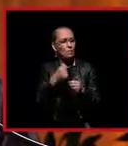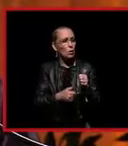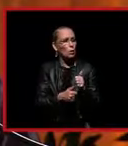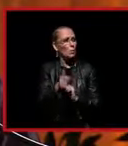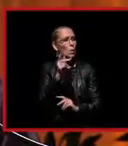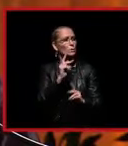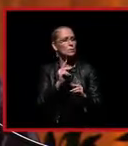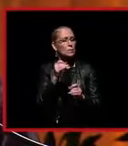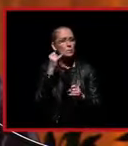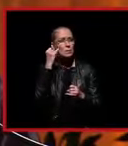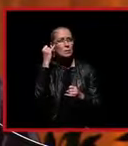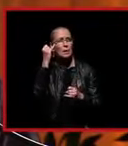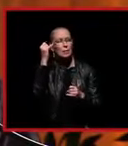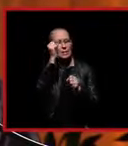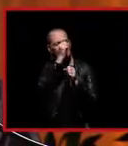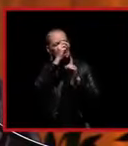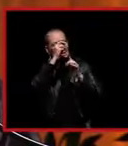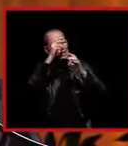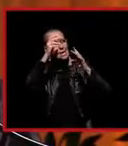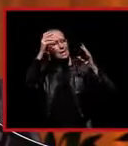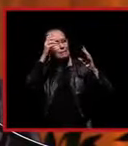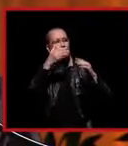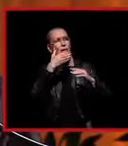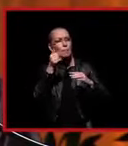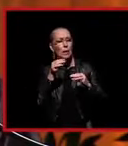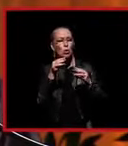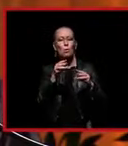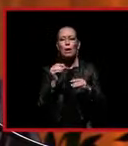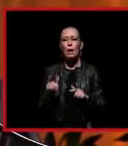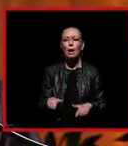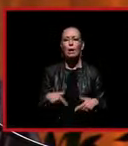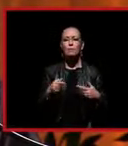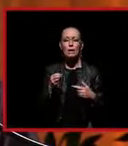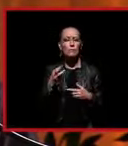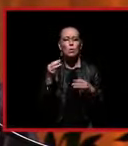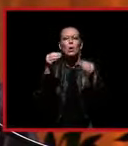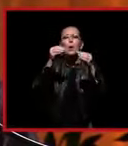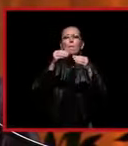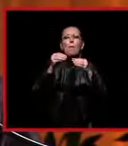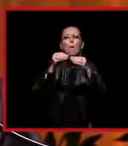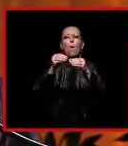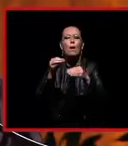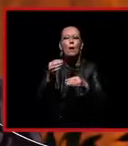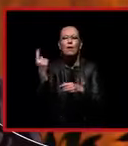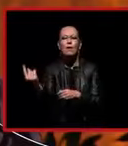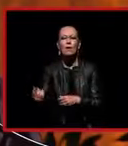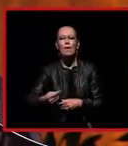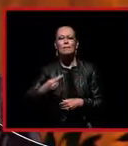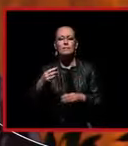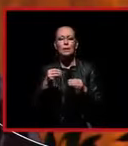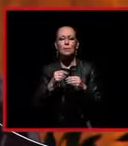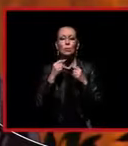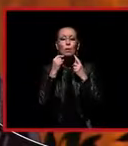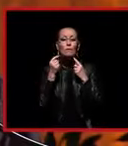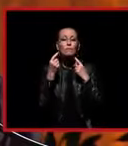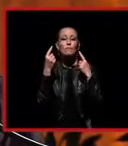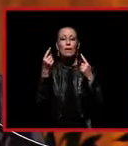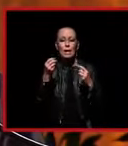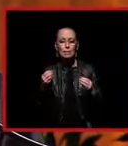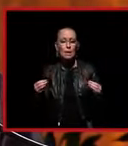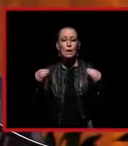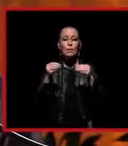is the maddening chase towards a better way of life or more of something. More fame,